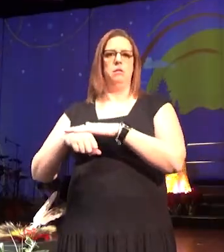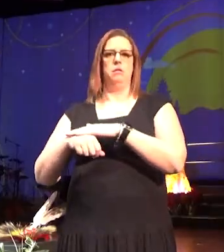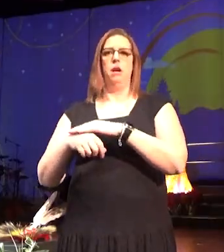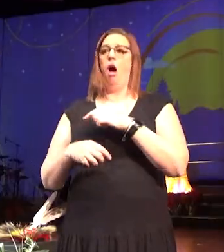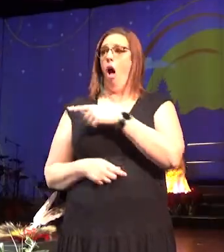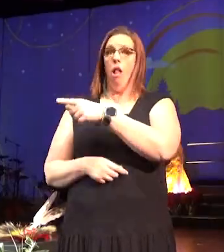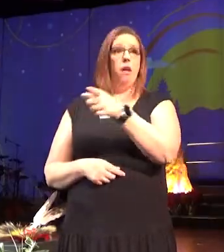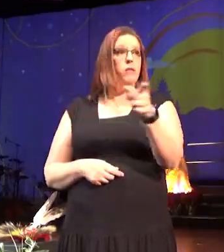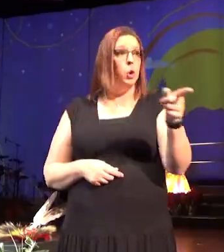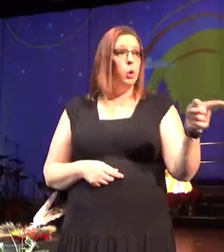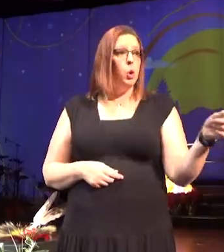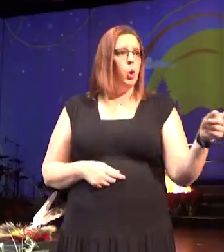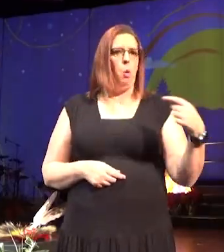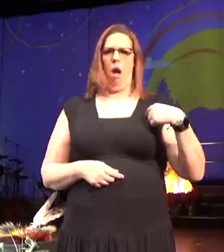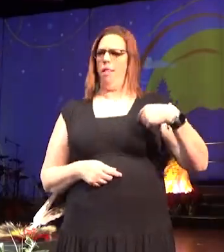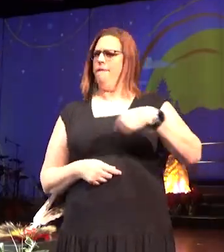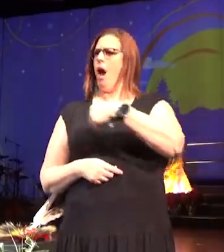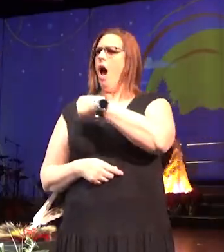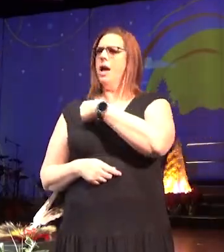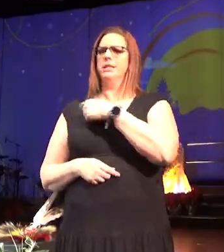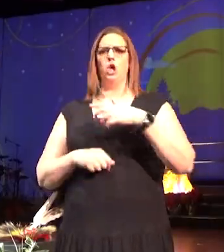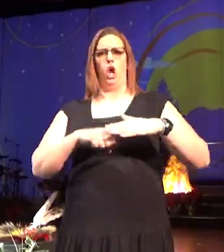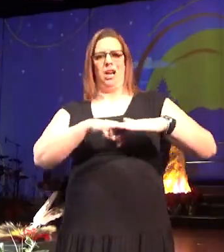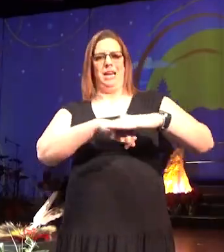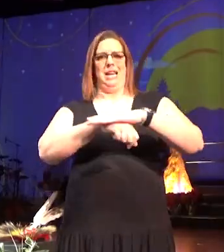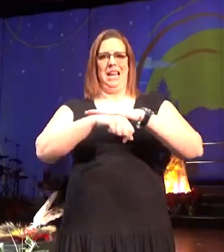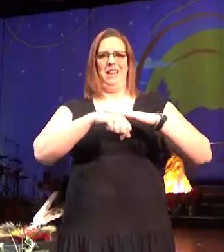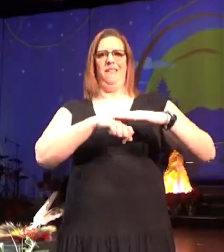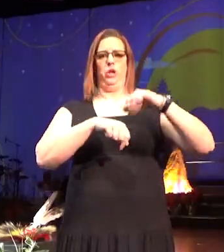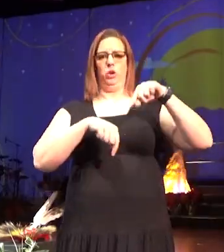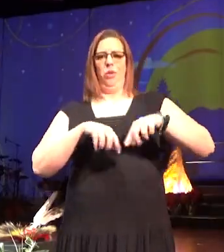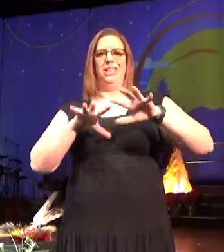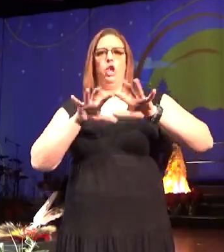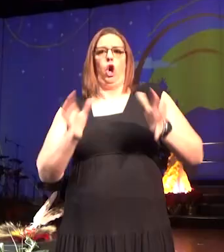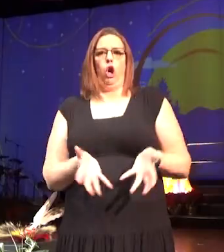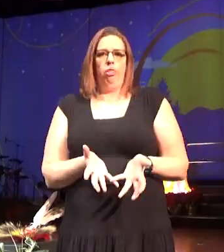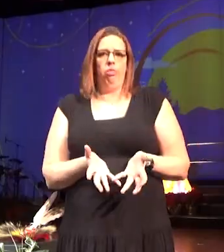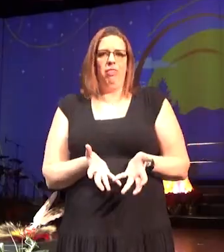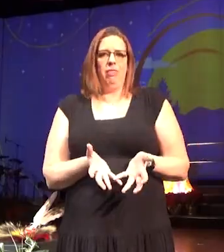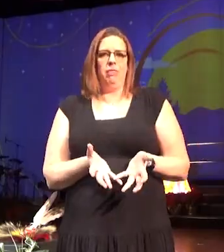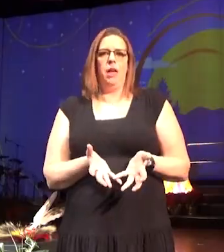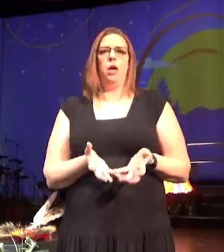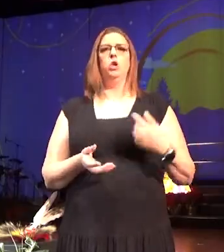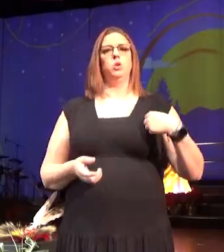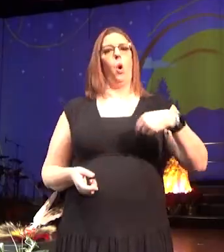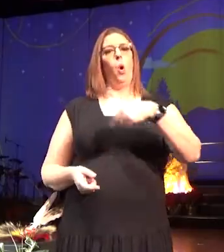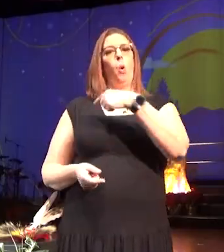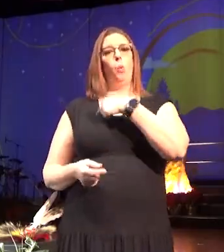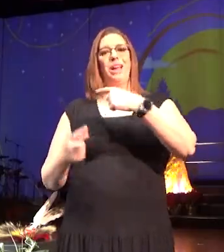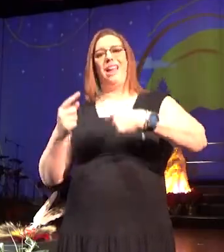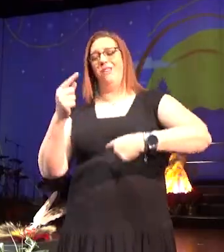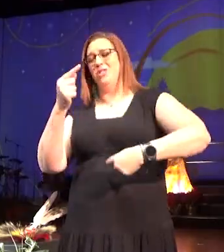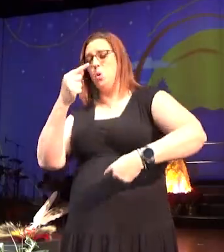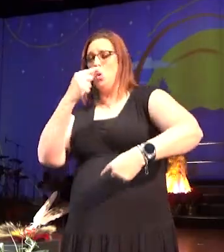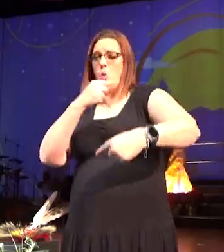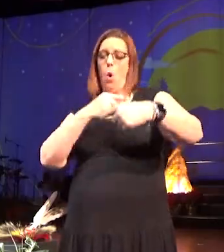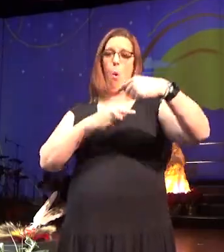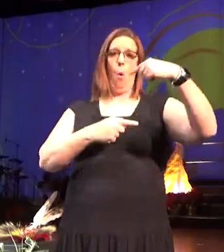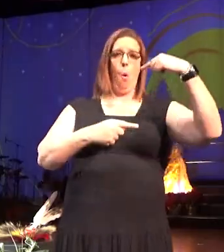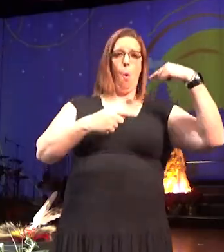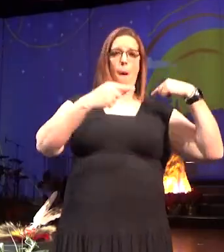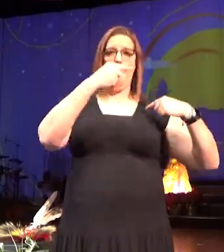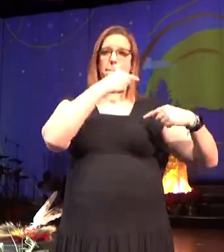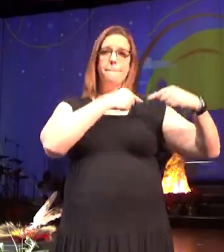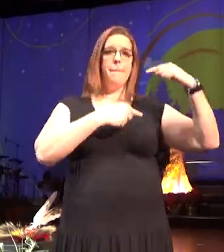you, all of us, are indigenous to this earth. So we must go back to